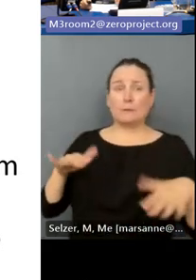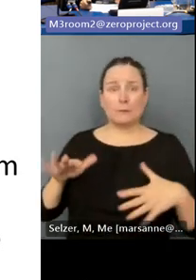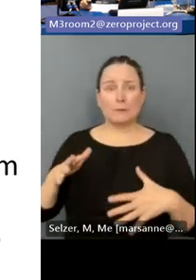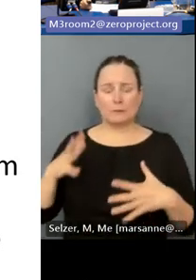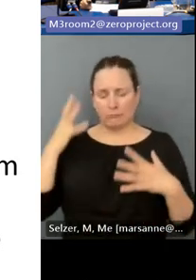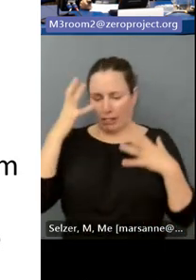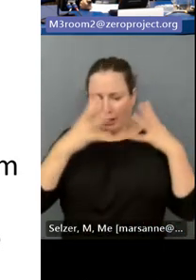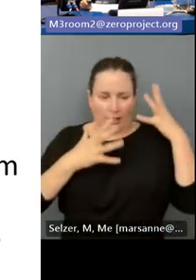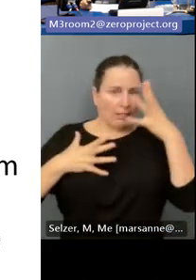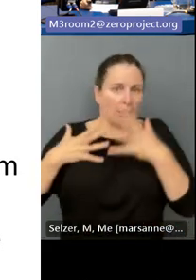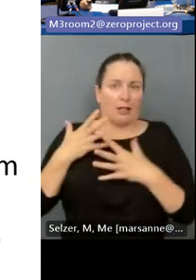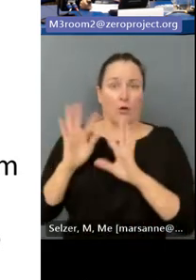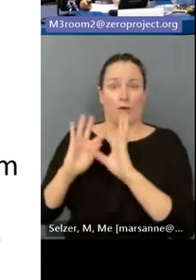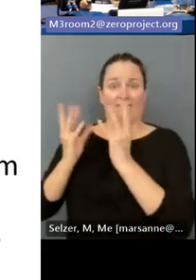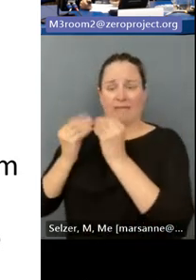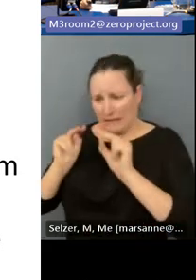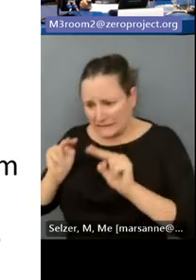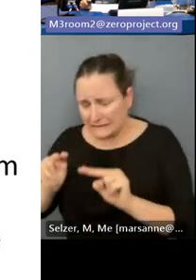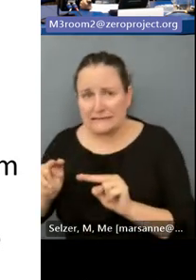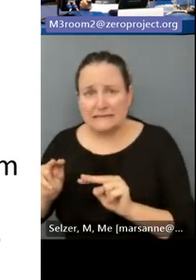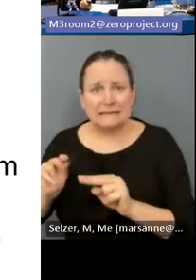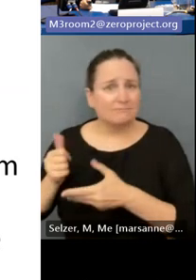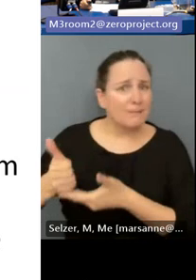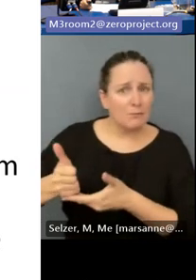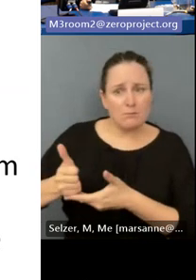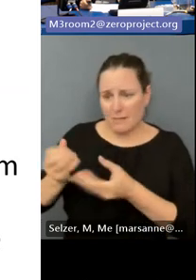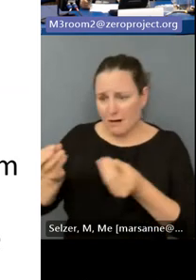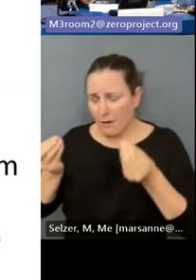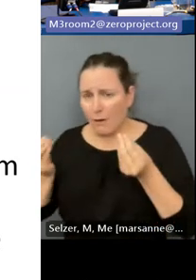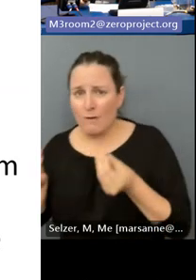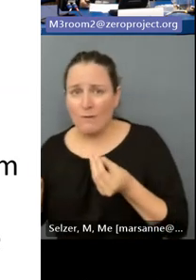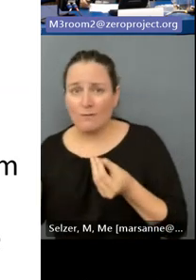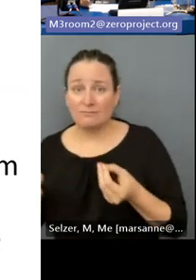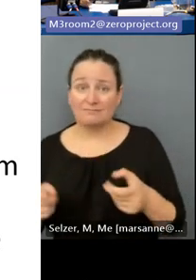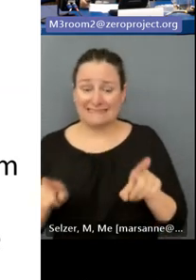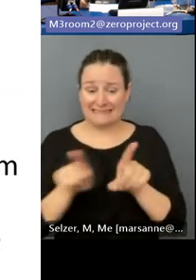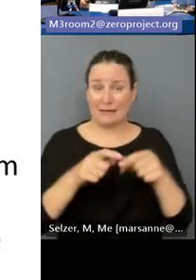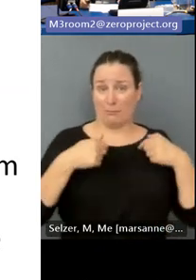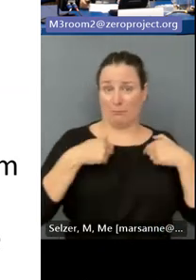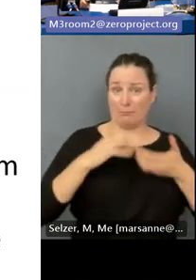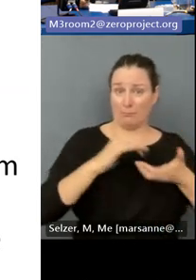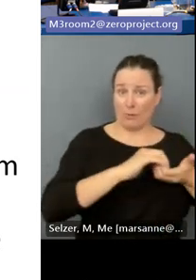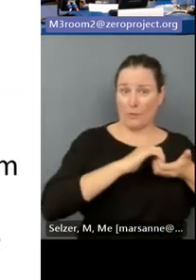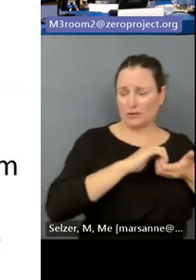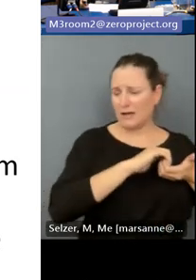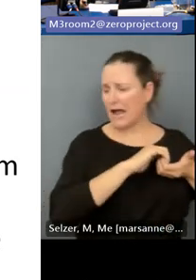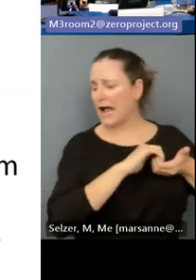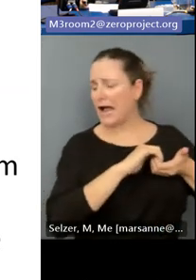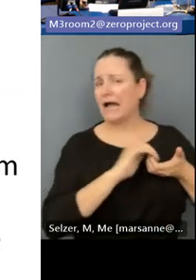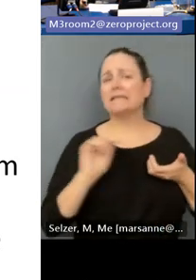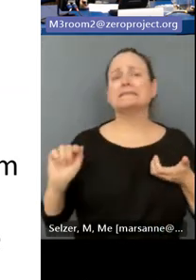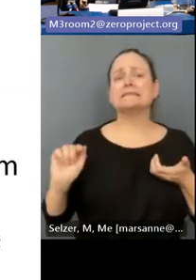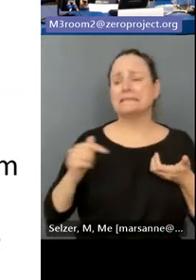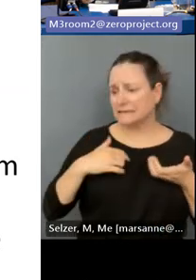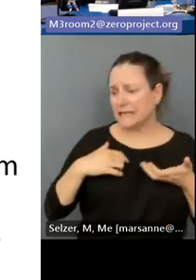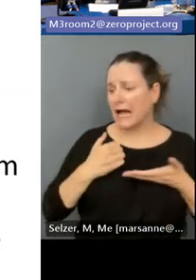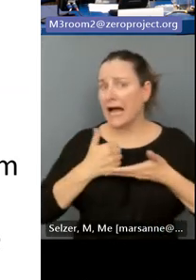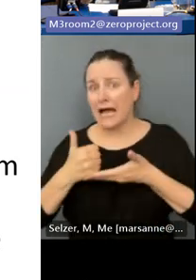period. Likewise, we were at a loss. We were at a bit of a crisis because we wanted to support. We saw the need, but we didn't know